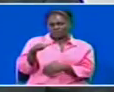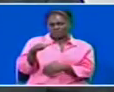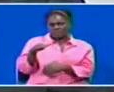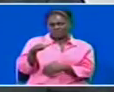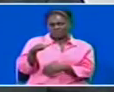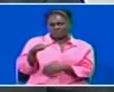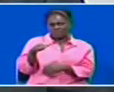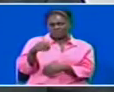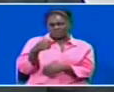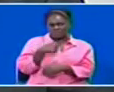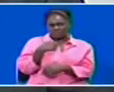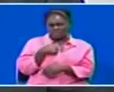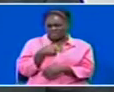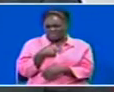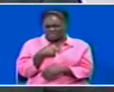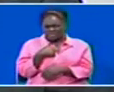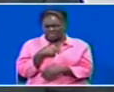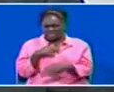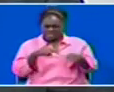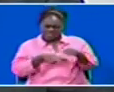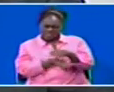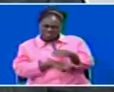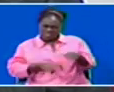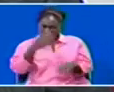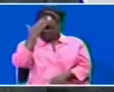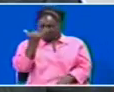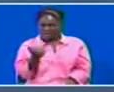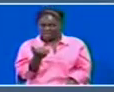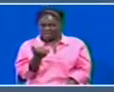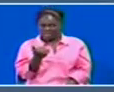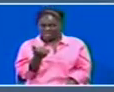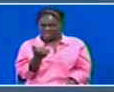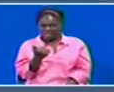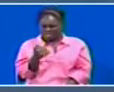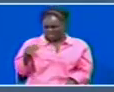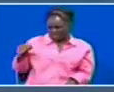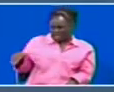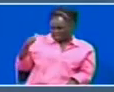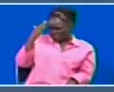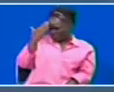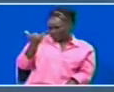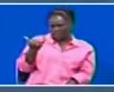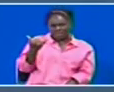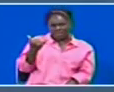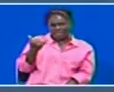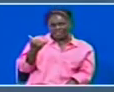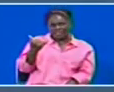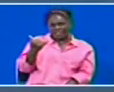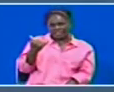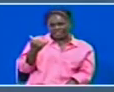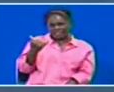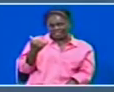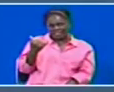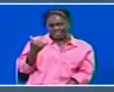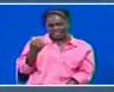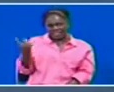should IEBC be rigging at this early hour? And for who? No. I think please, it goes to... Please. Rigging doesn't start on